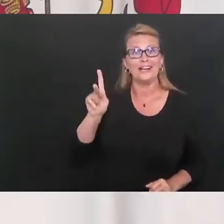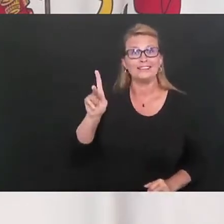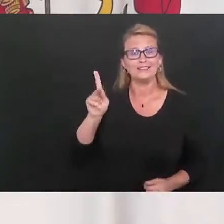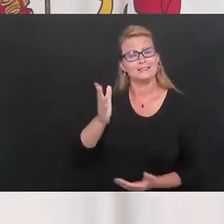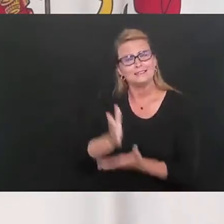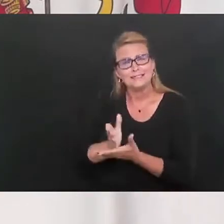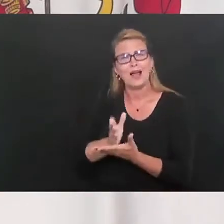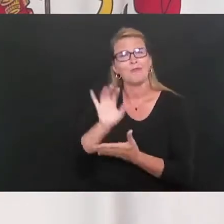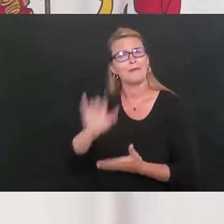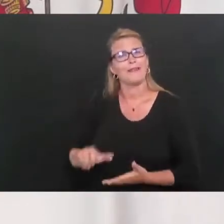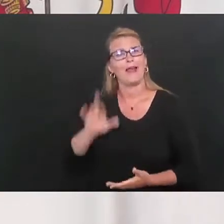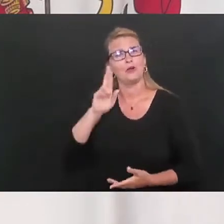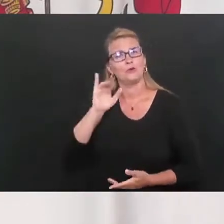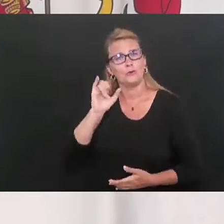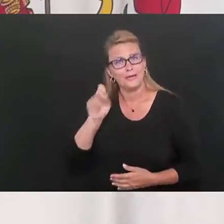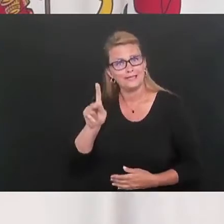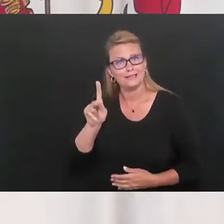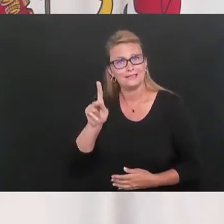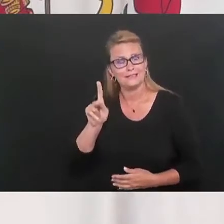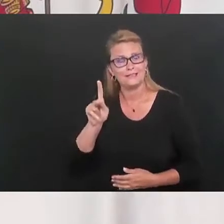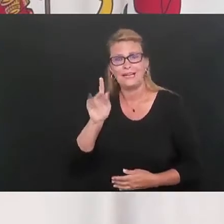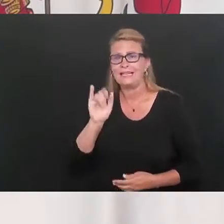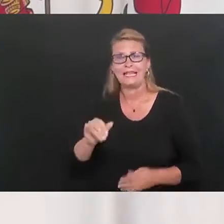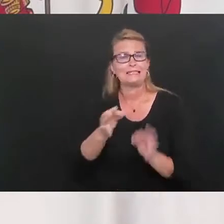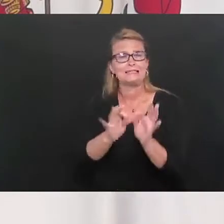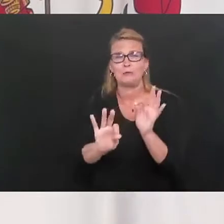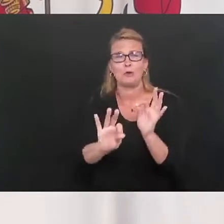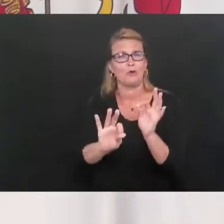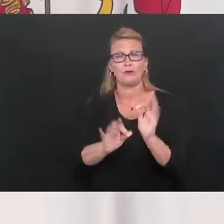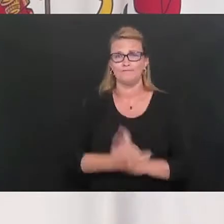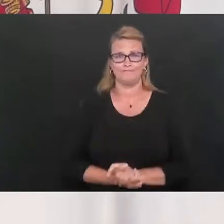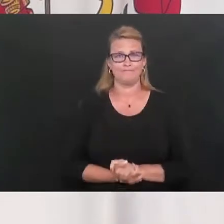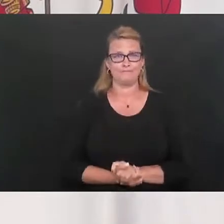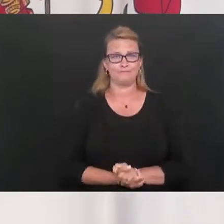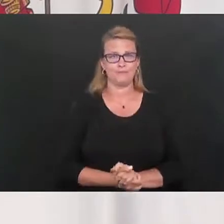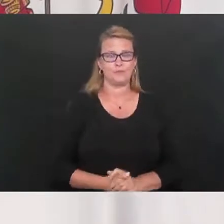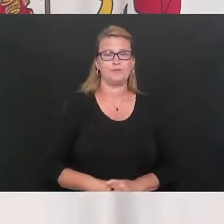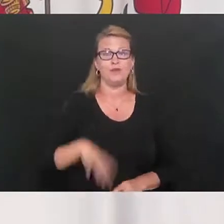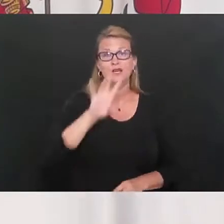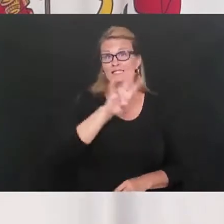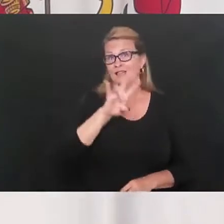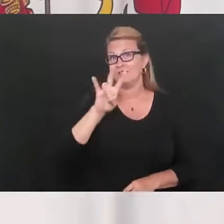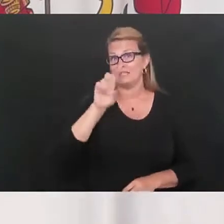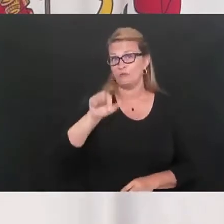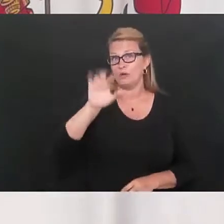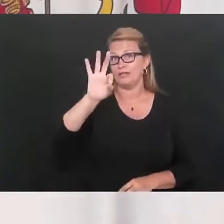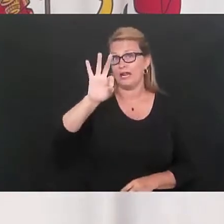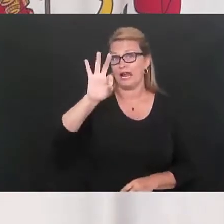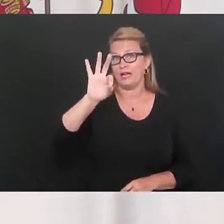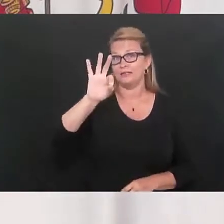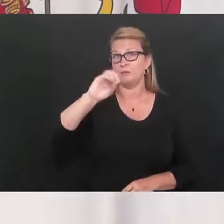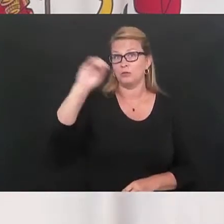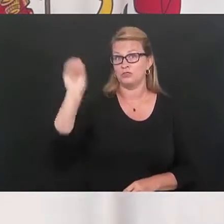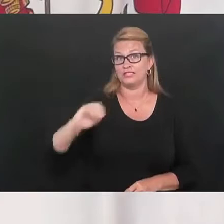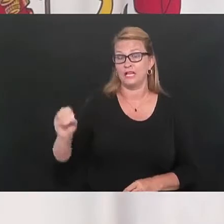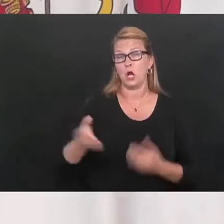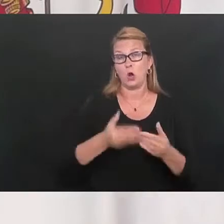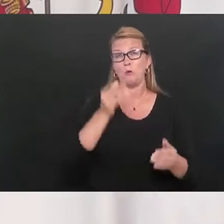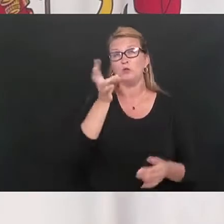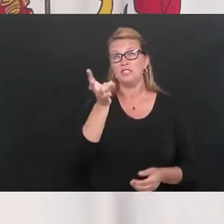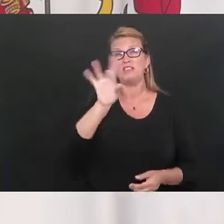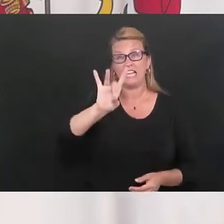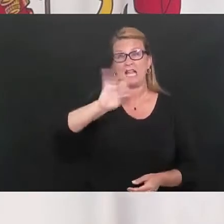I mean, it is just that simple. We have 77.9%, almost 78%